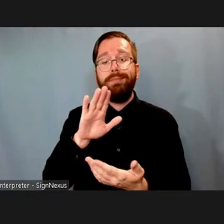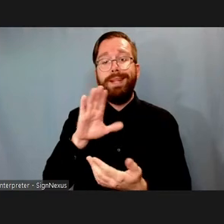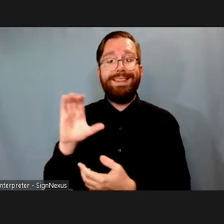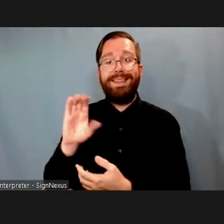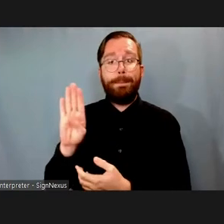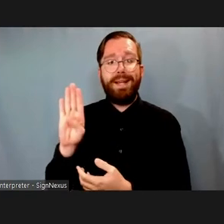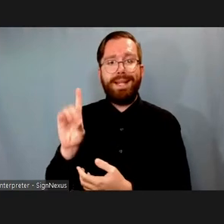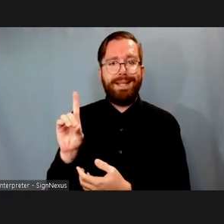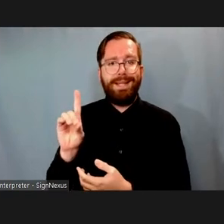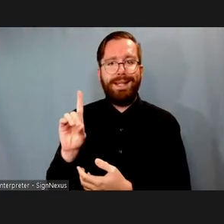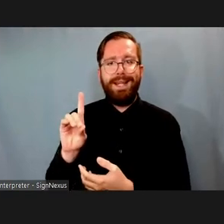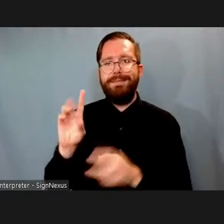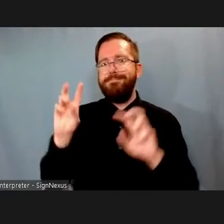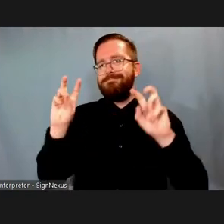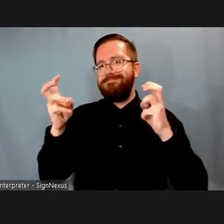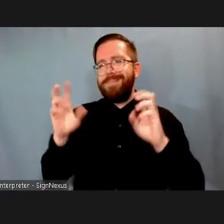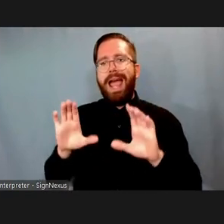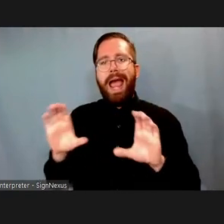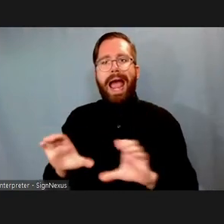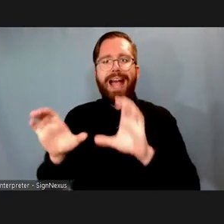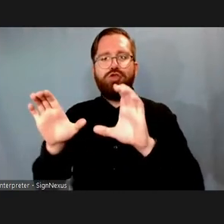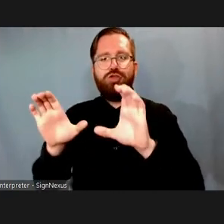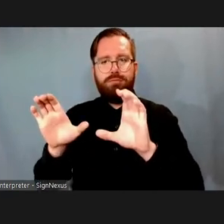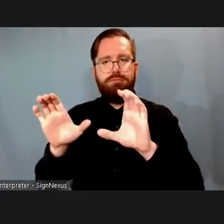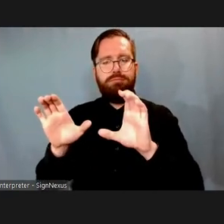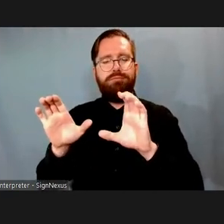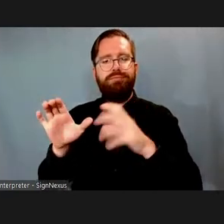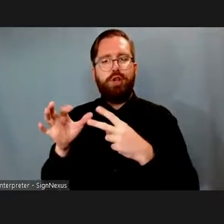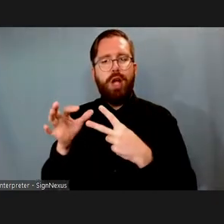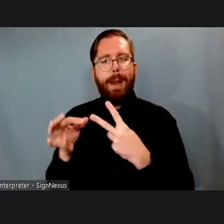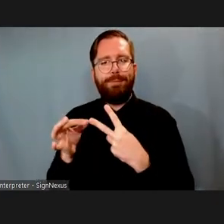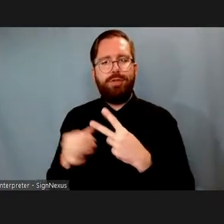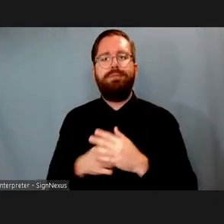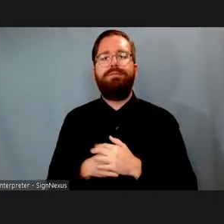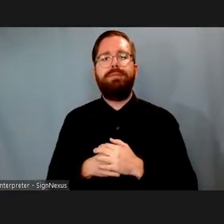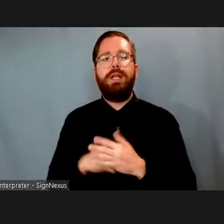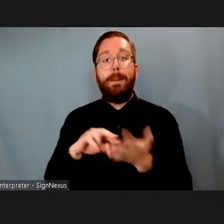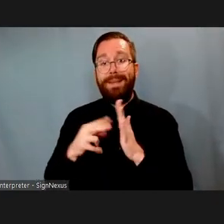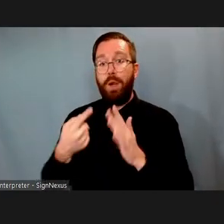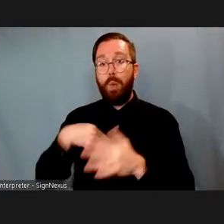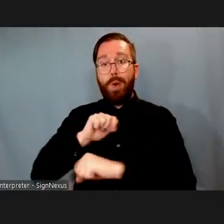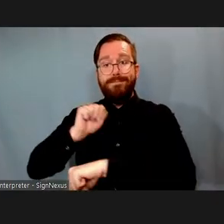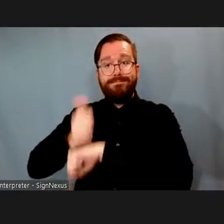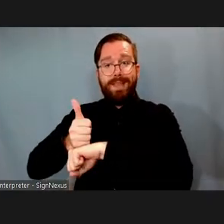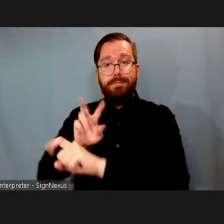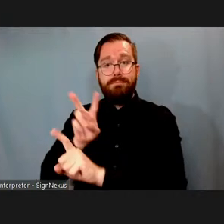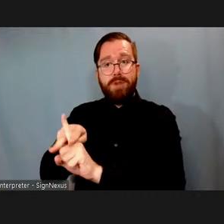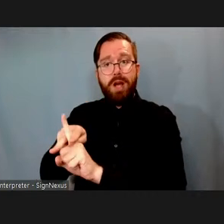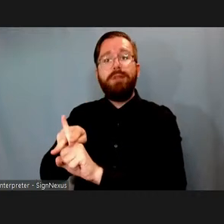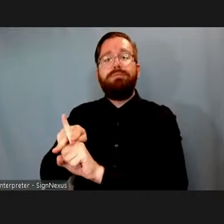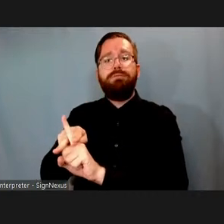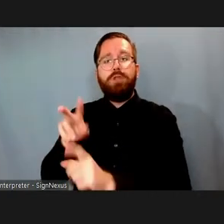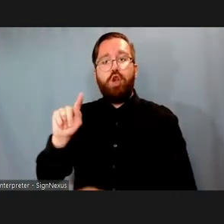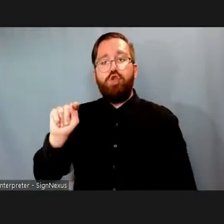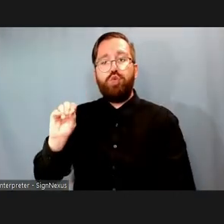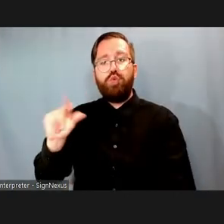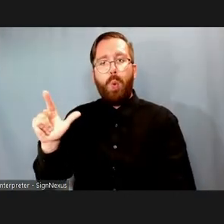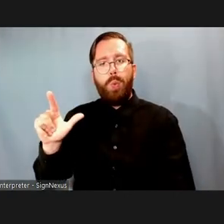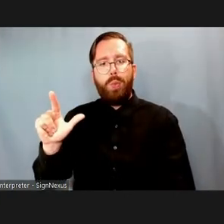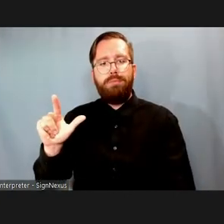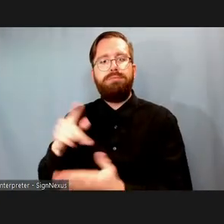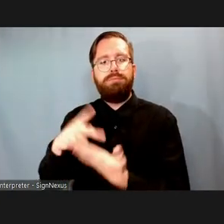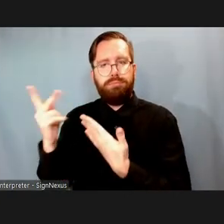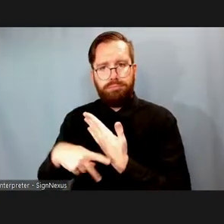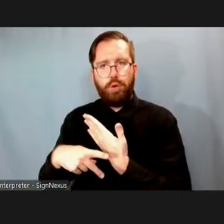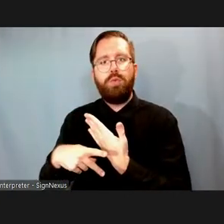action alternative where we implement a tolling program consistent with the mobility act to tell the vehicles entering or remaining in the manhattan central